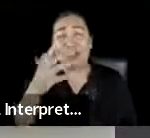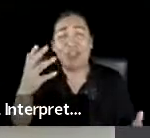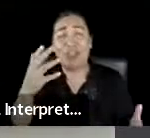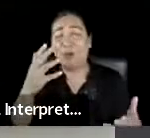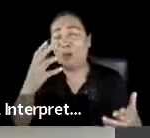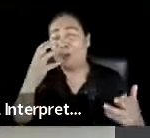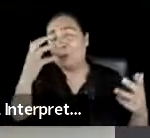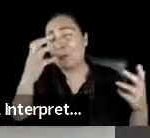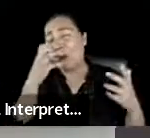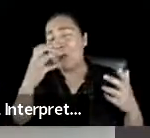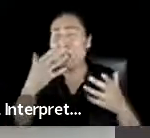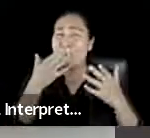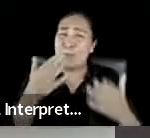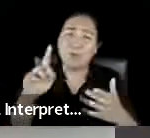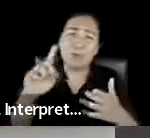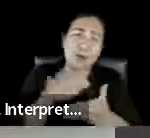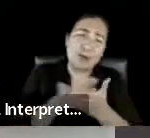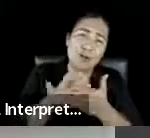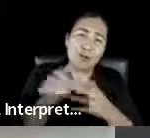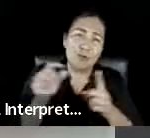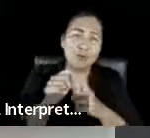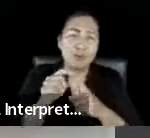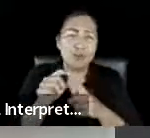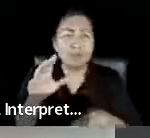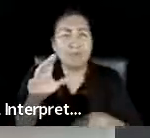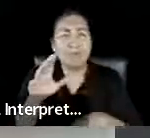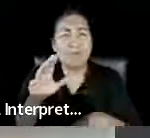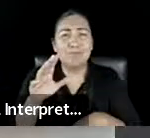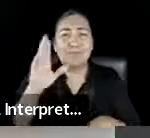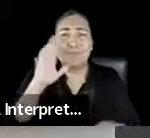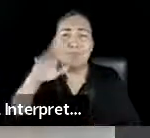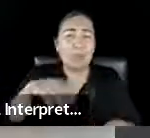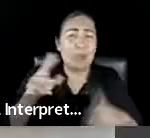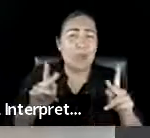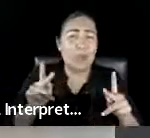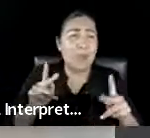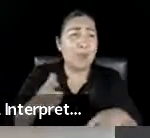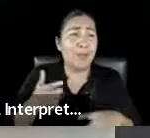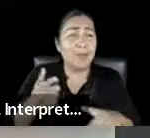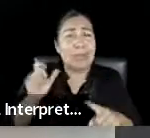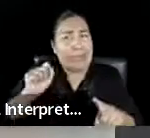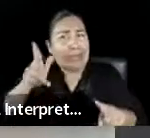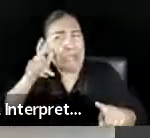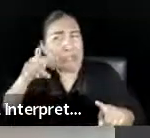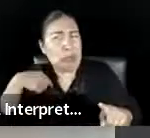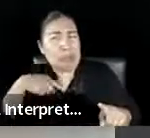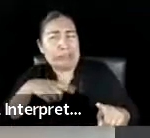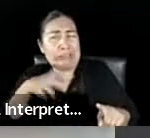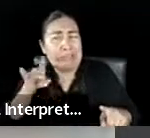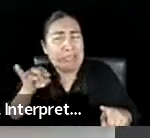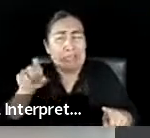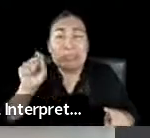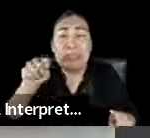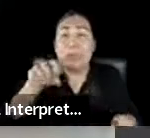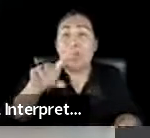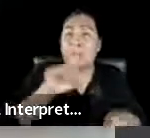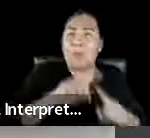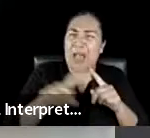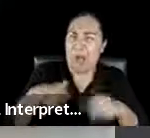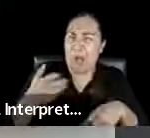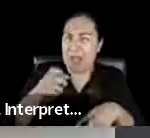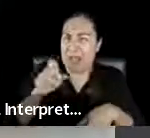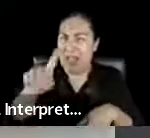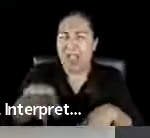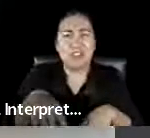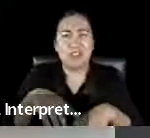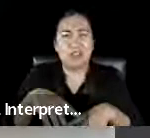about, life is about rolling with the punches, as we were kind of talking about. I know people, I believe people could hear us. I wanted to ask just a quick follow-up question. I know you got